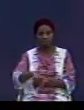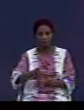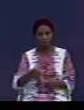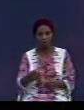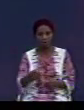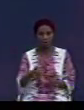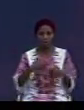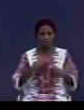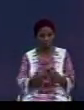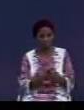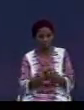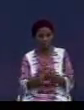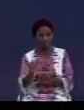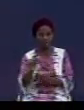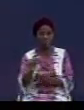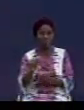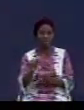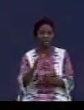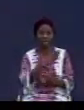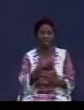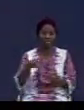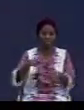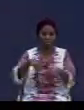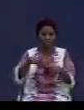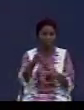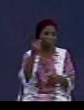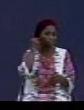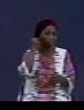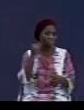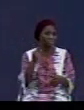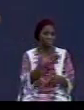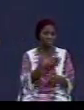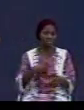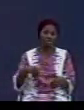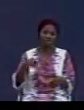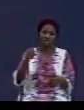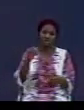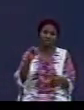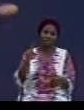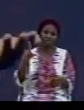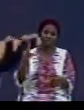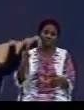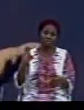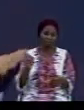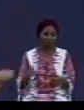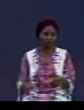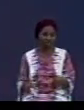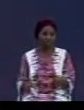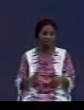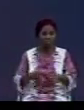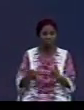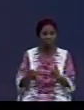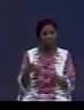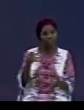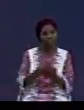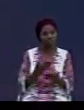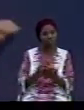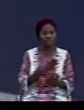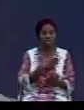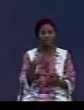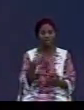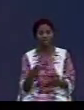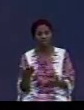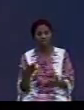gold. But the silver and the gold, the money and the material things will still leave